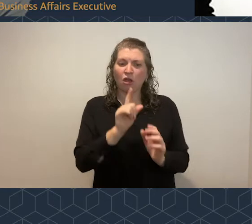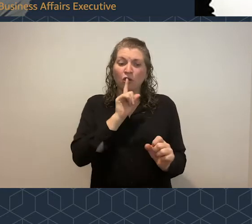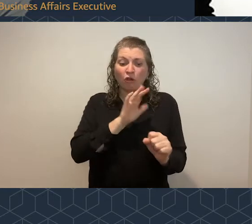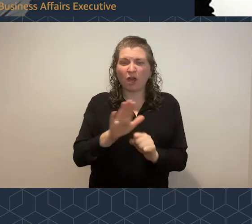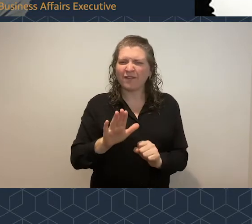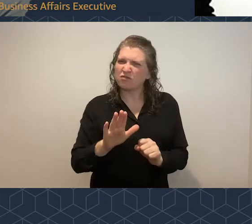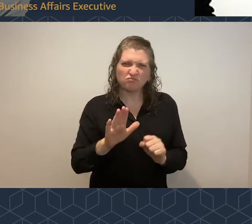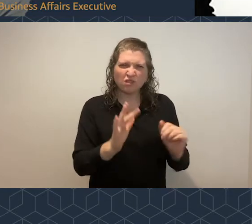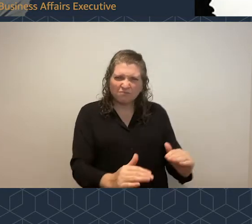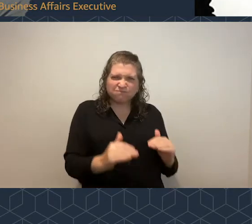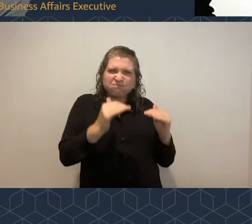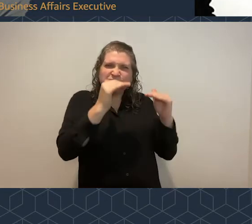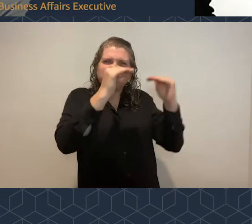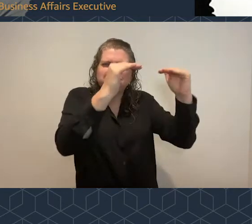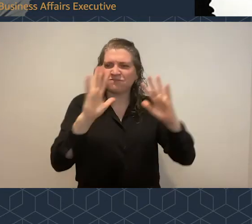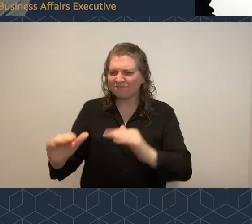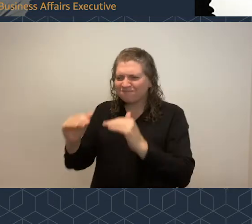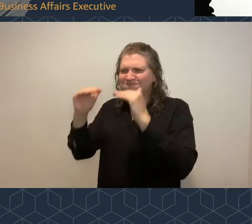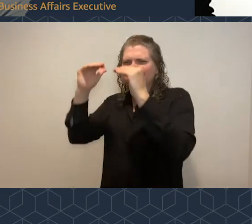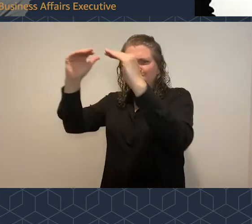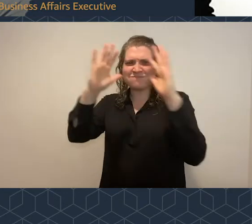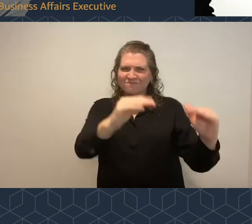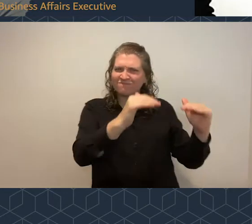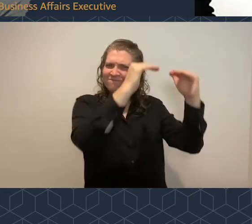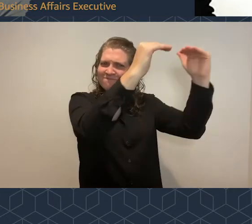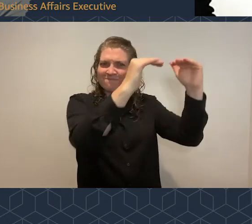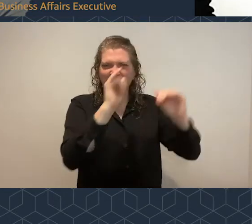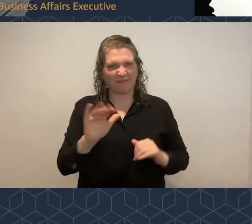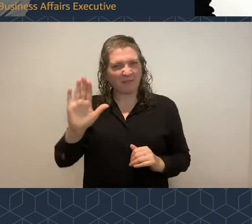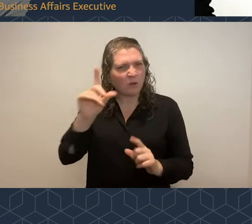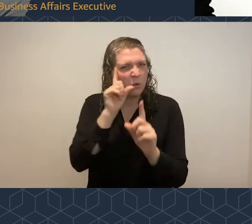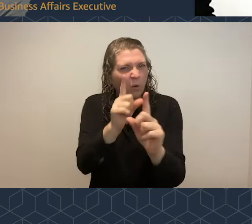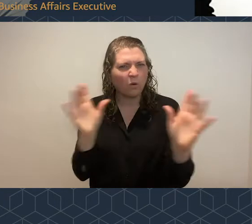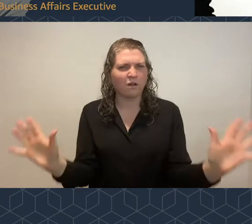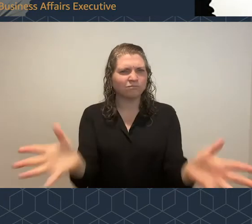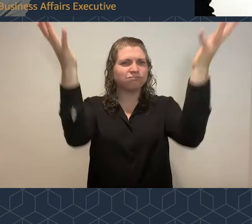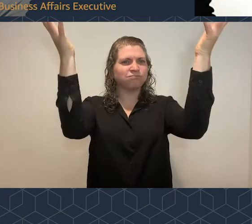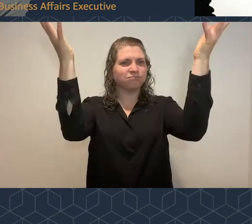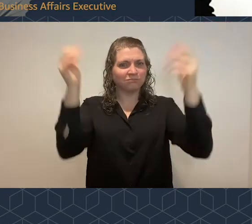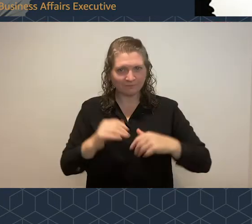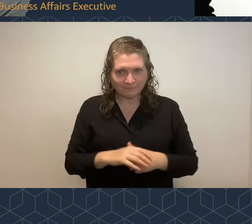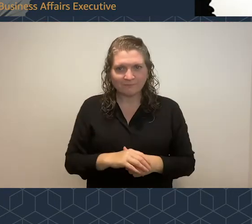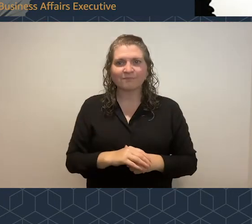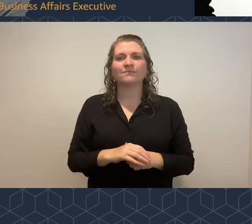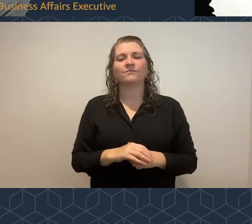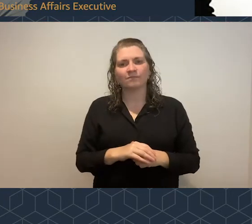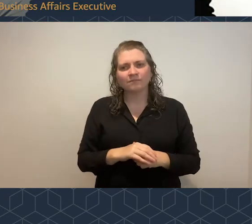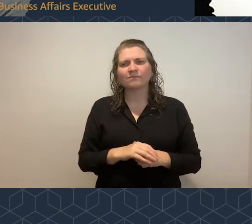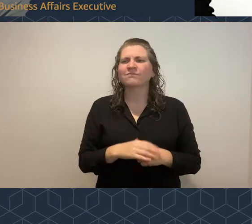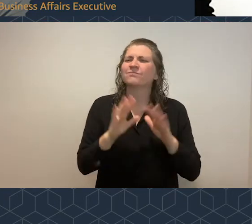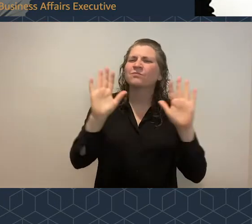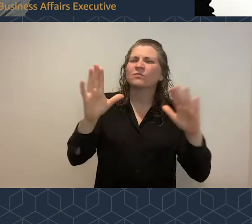of candidates. This session is both about practical tips, but also we want to talk about the importance